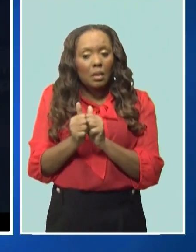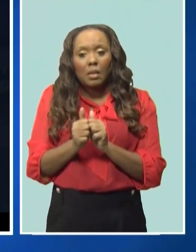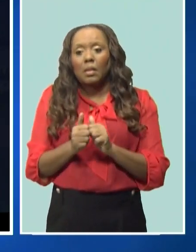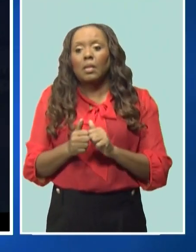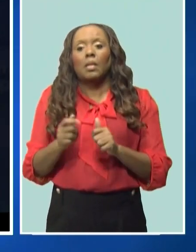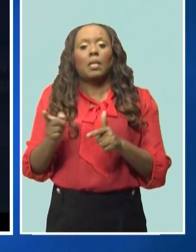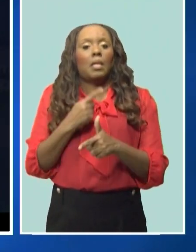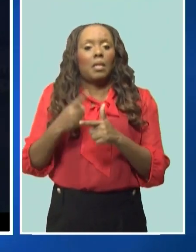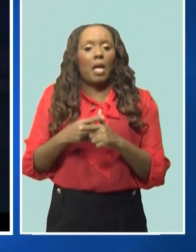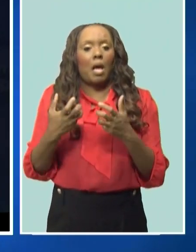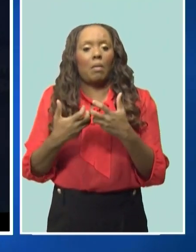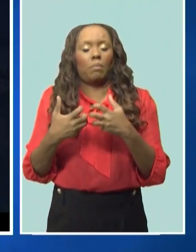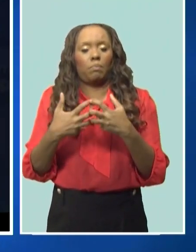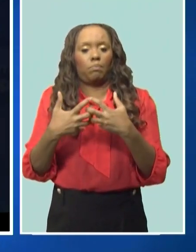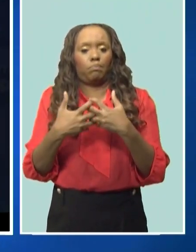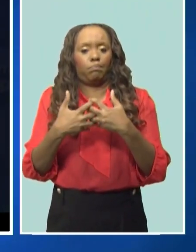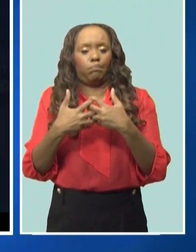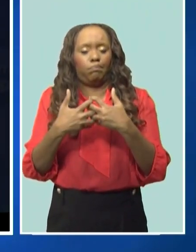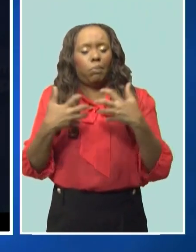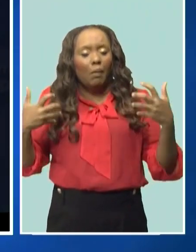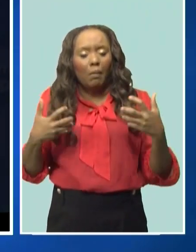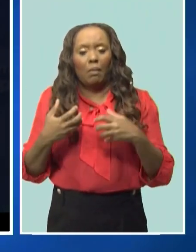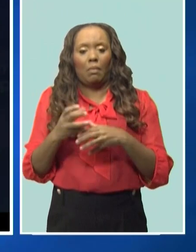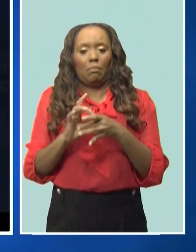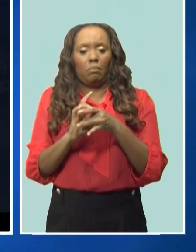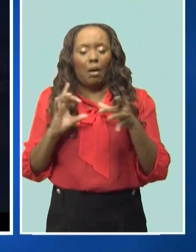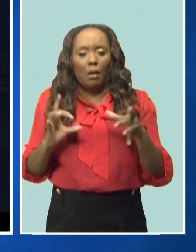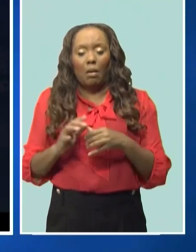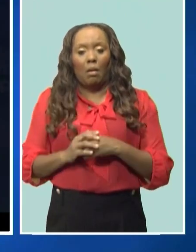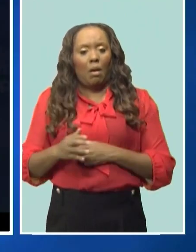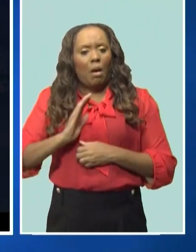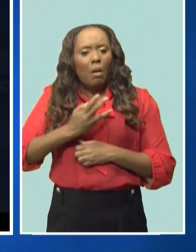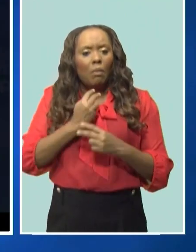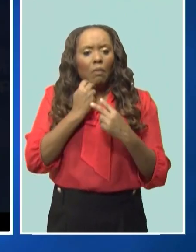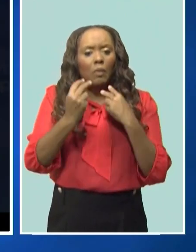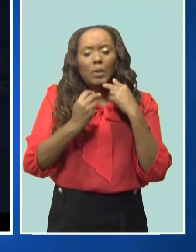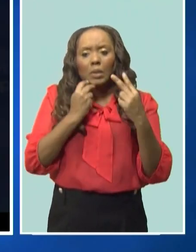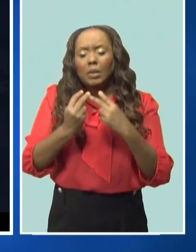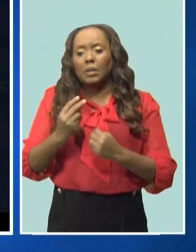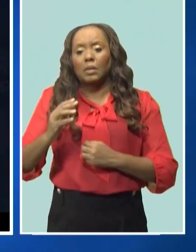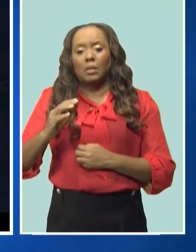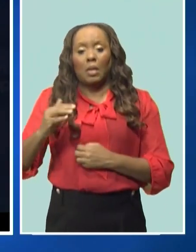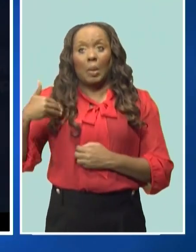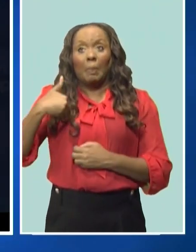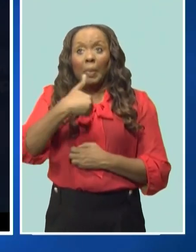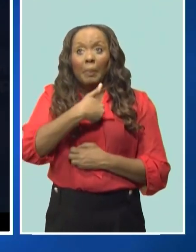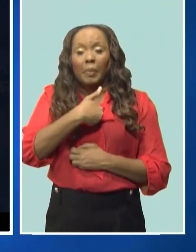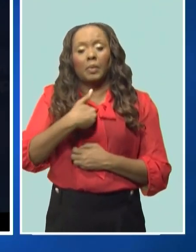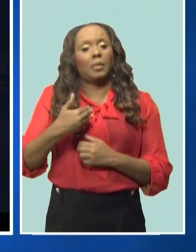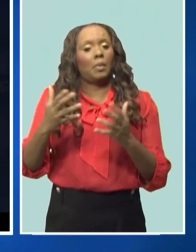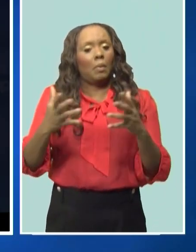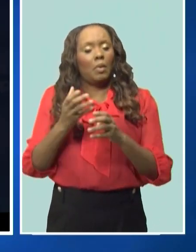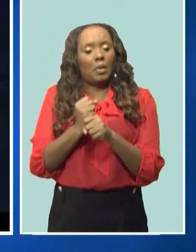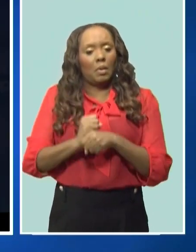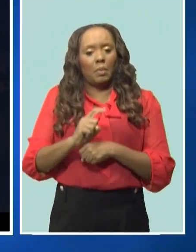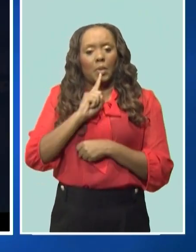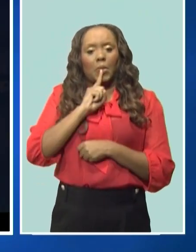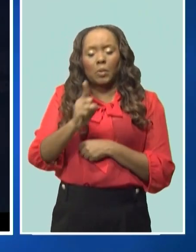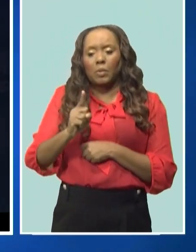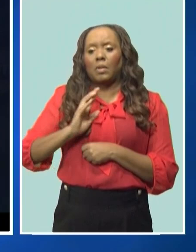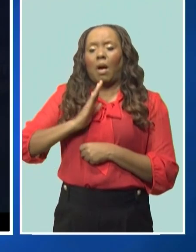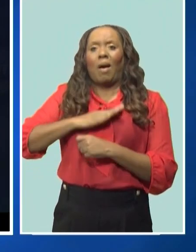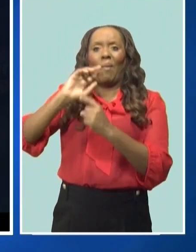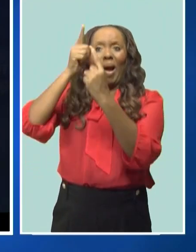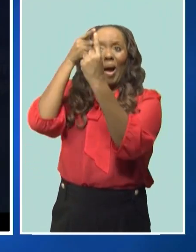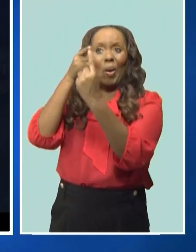the voice of the developing countries that are at the heart of our membership, our mandate, and our mission risk